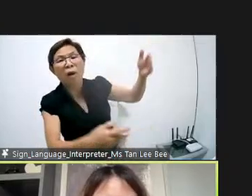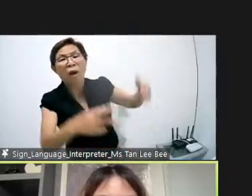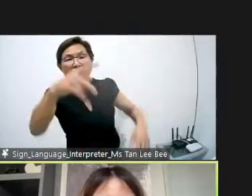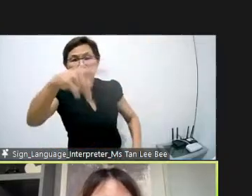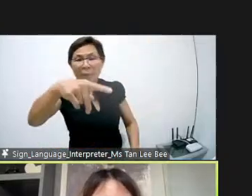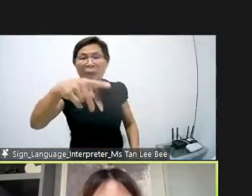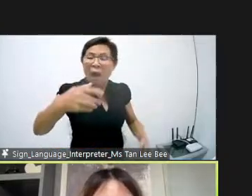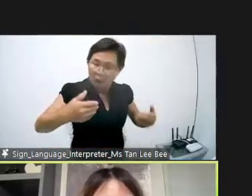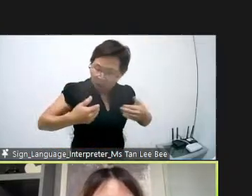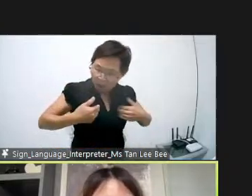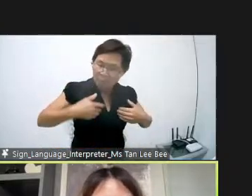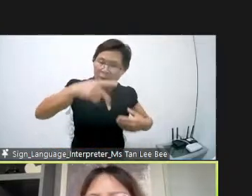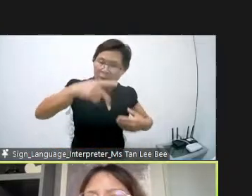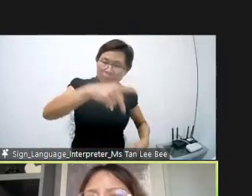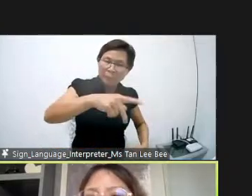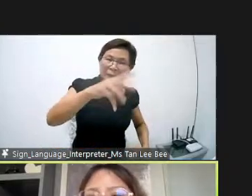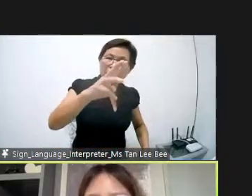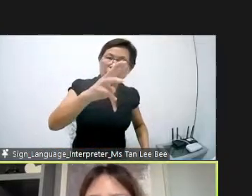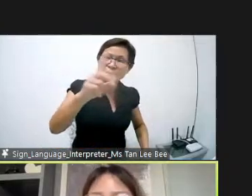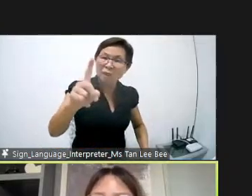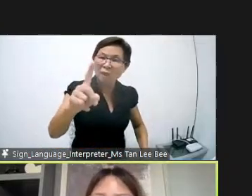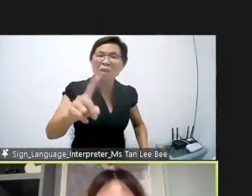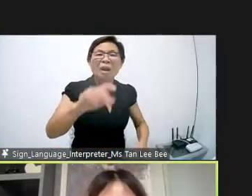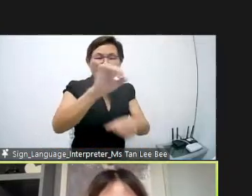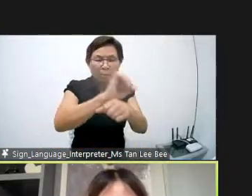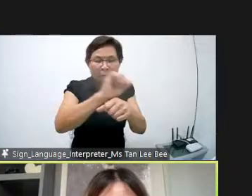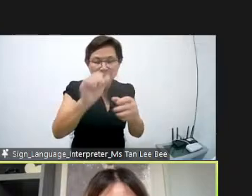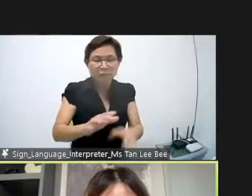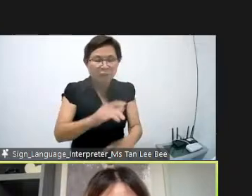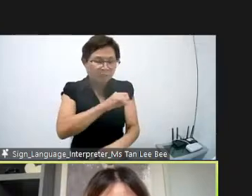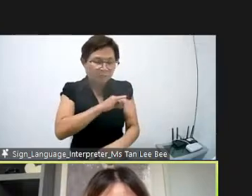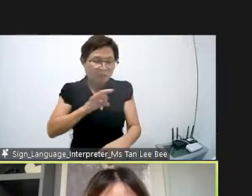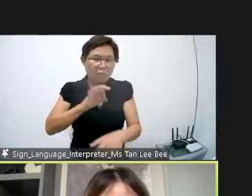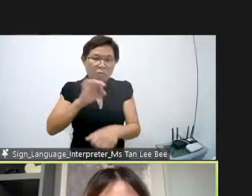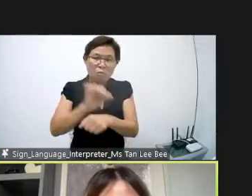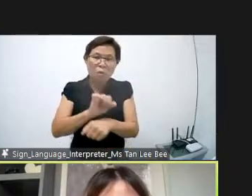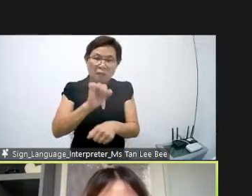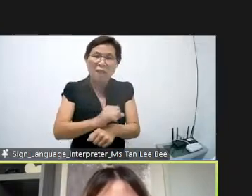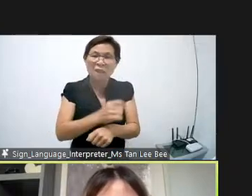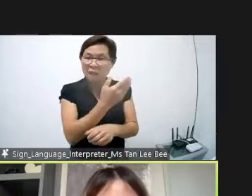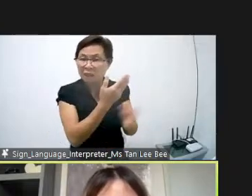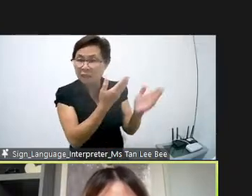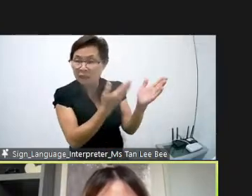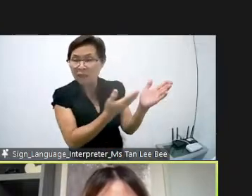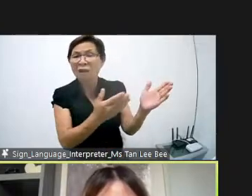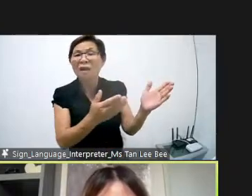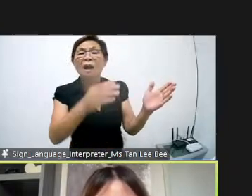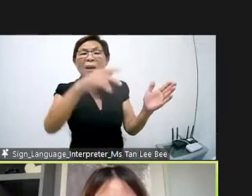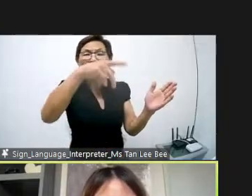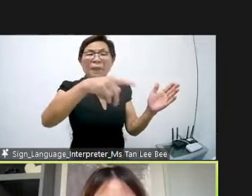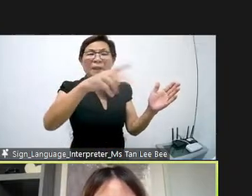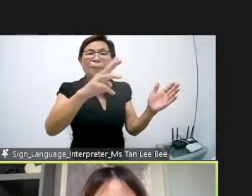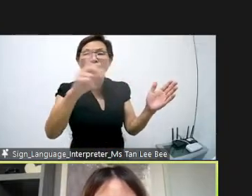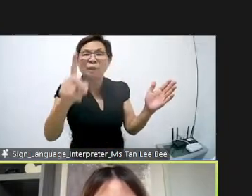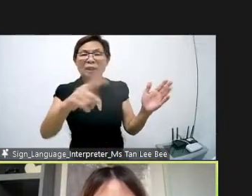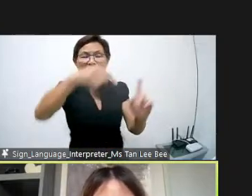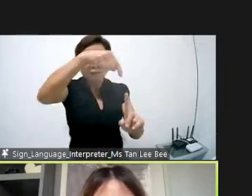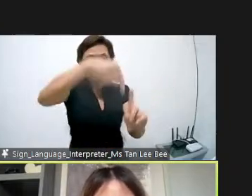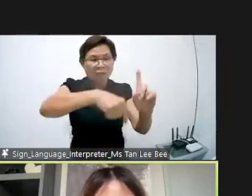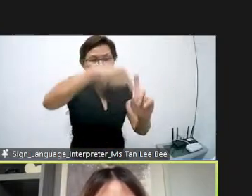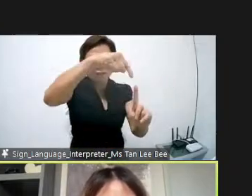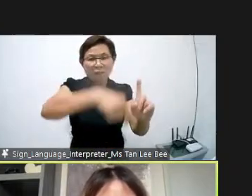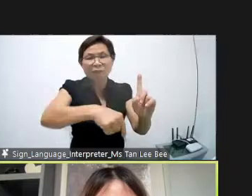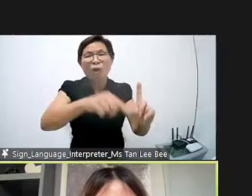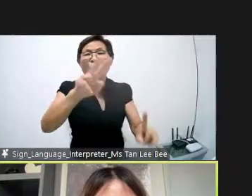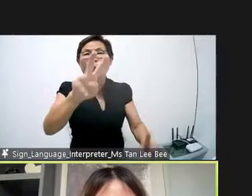PWD hiring quota but could not hiring by themselves. All PWD will train data on Vulkan